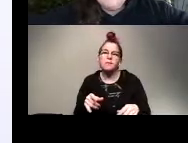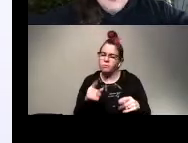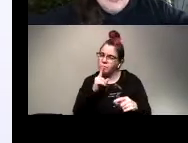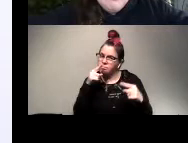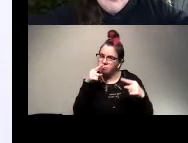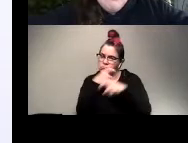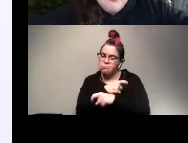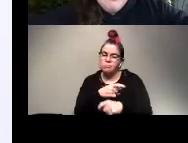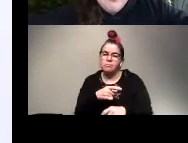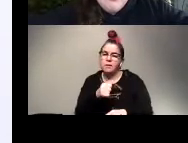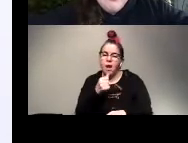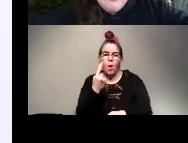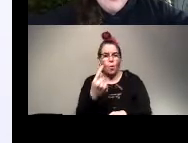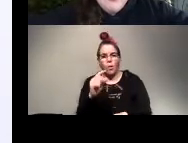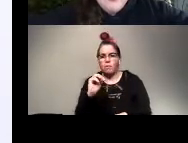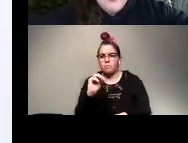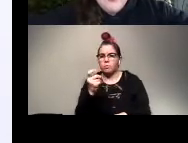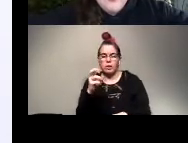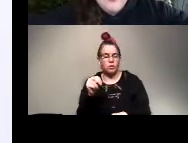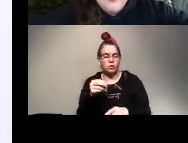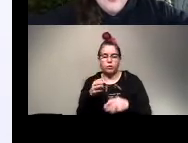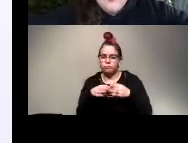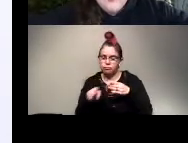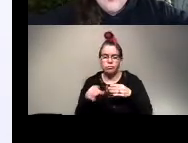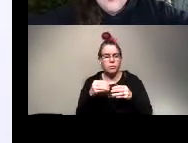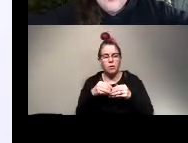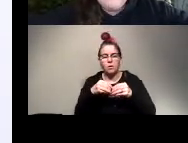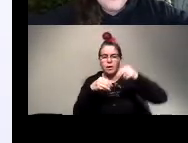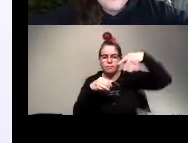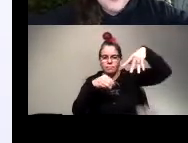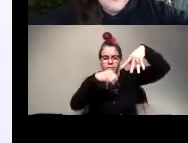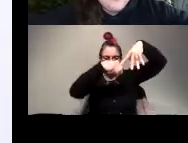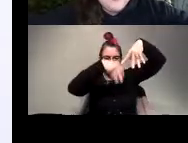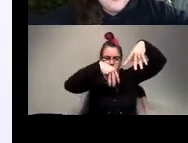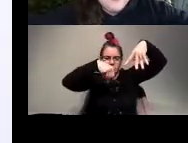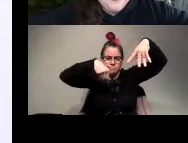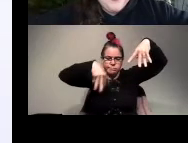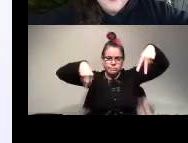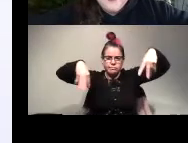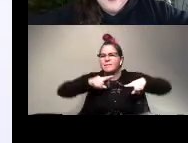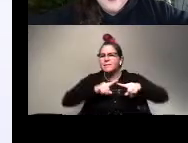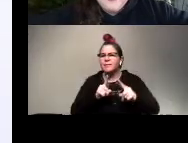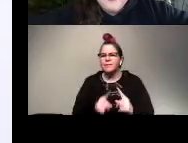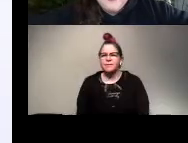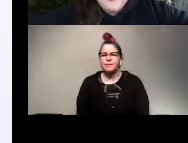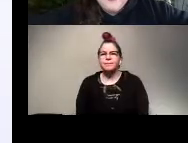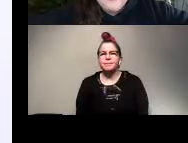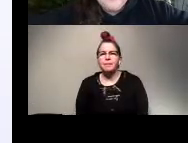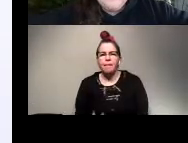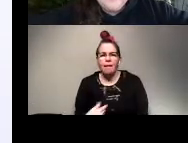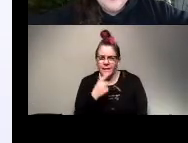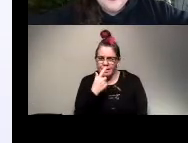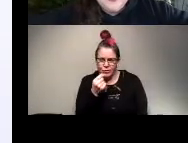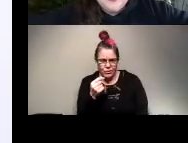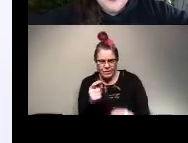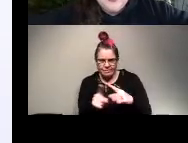It wasn't one mutation. It was a set of quite a few different ones. And there were some really interesting things happening in there